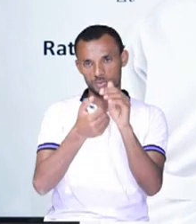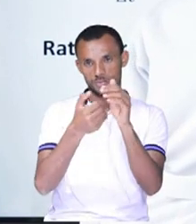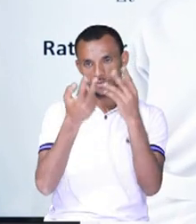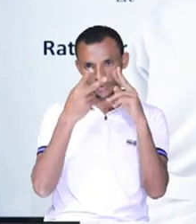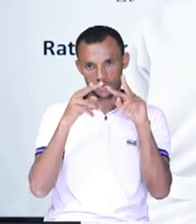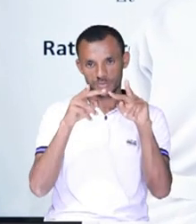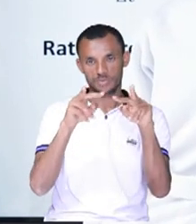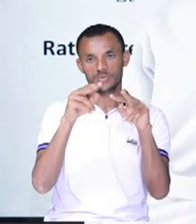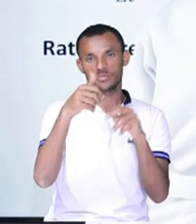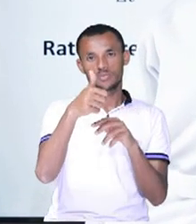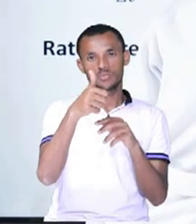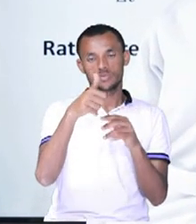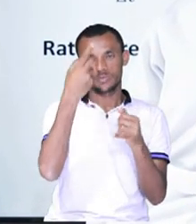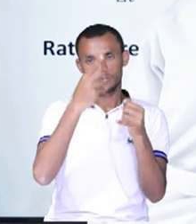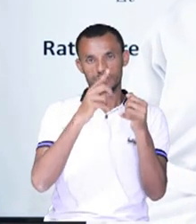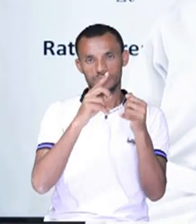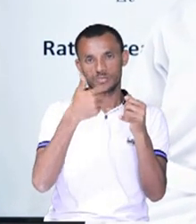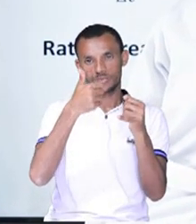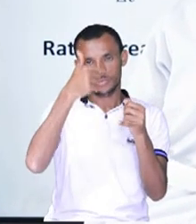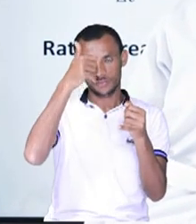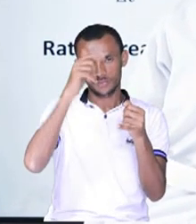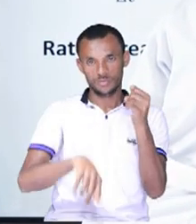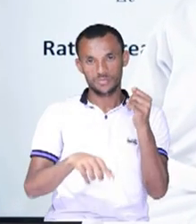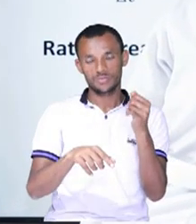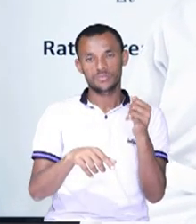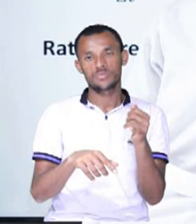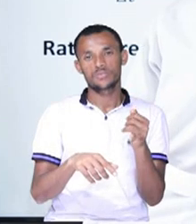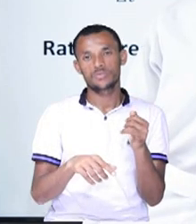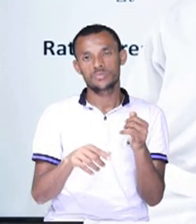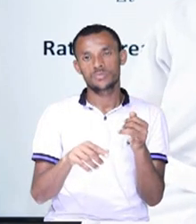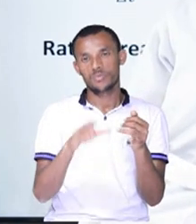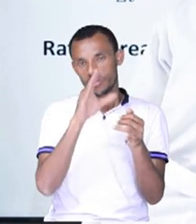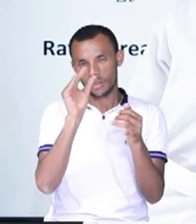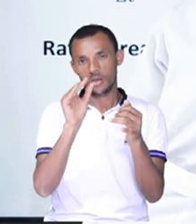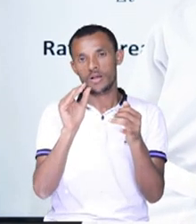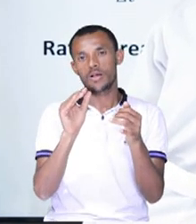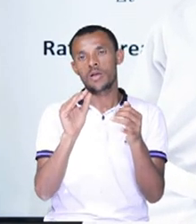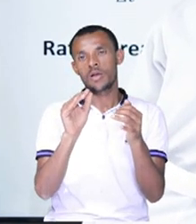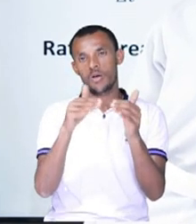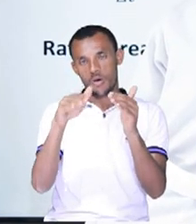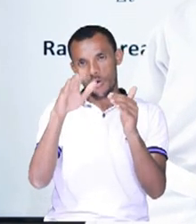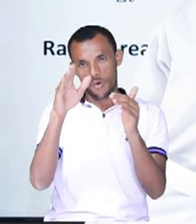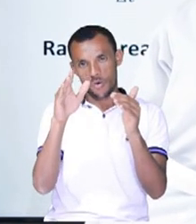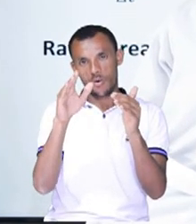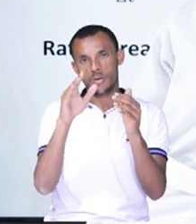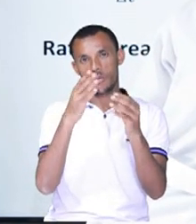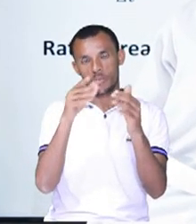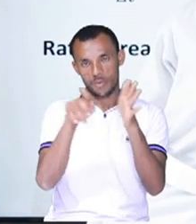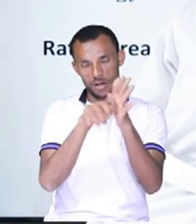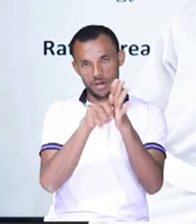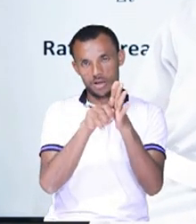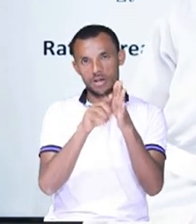concentration of A final minus concentration of A initial over T final